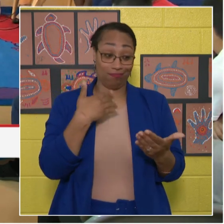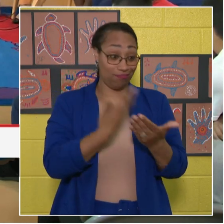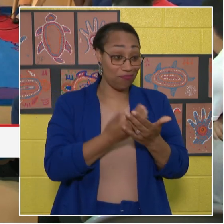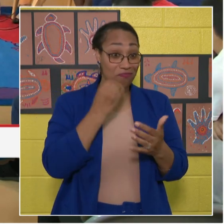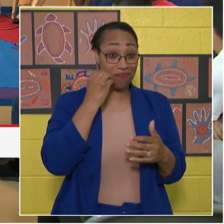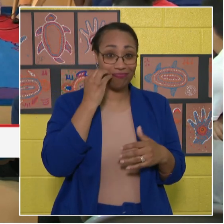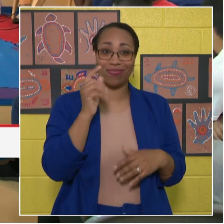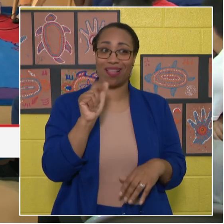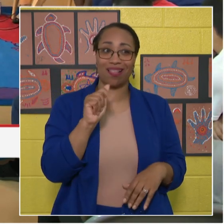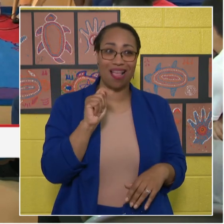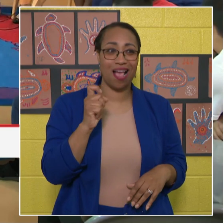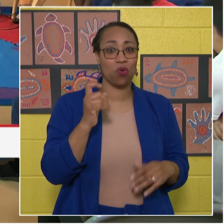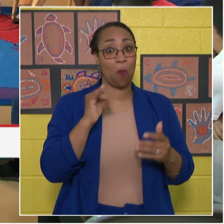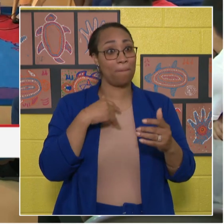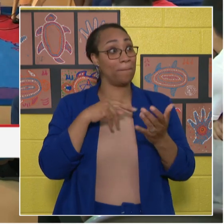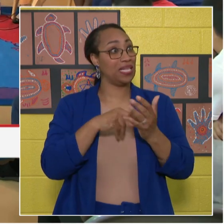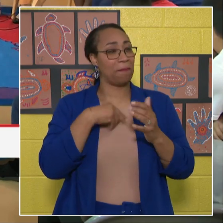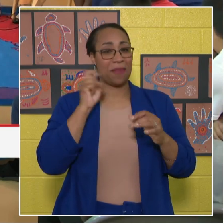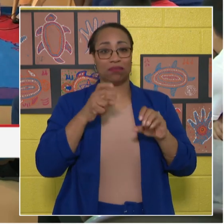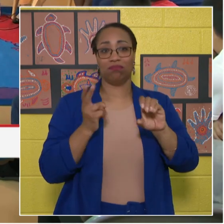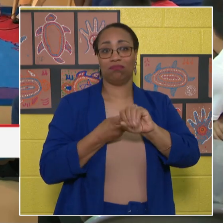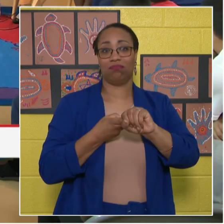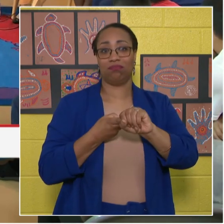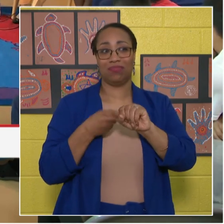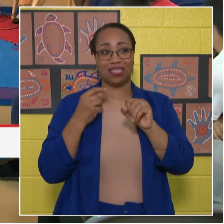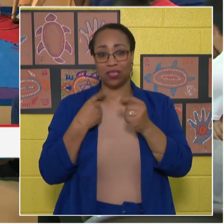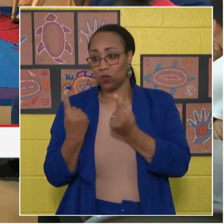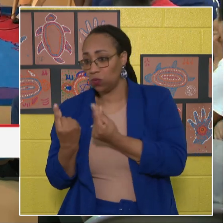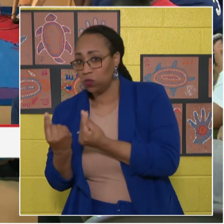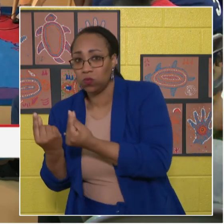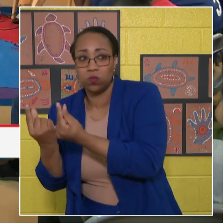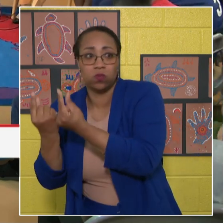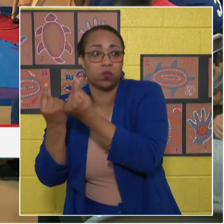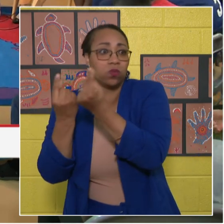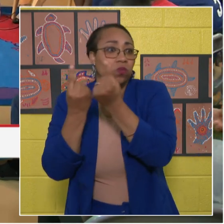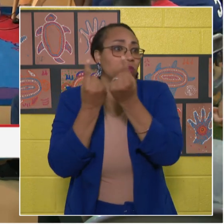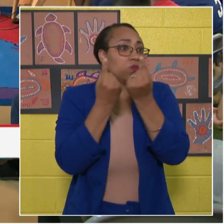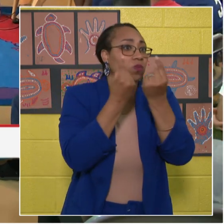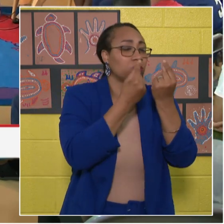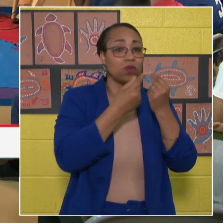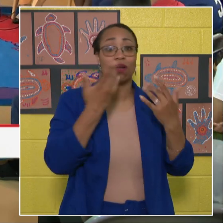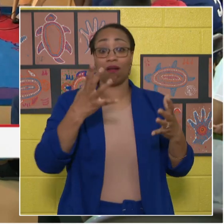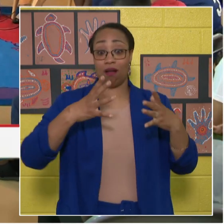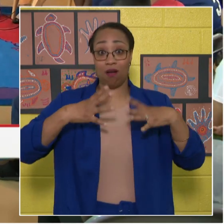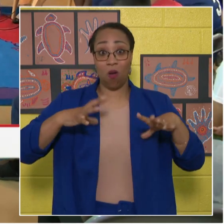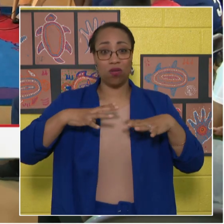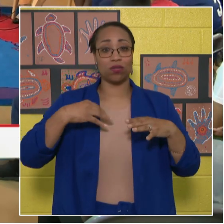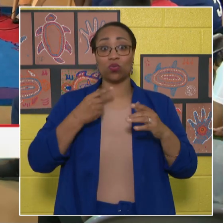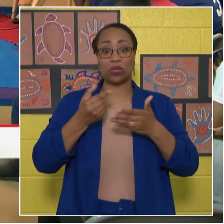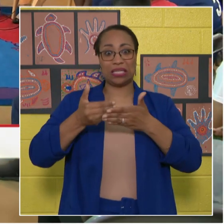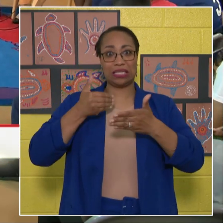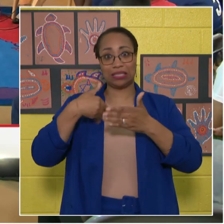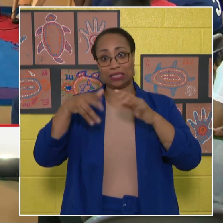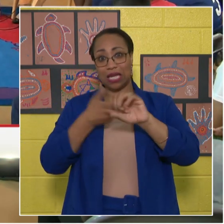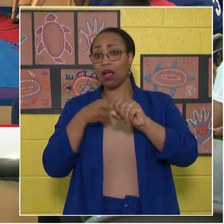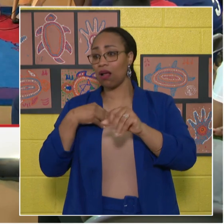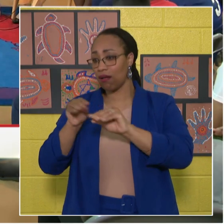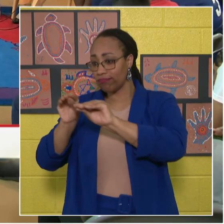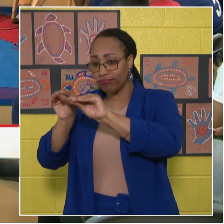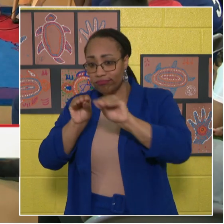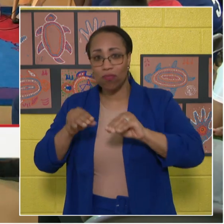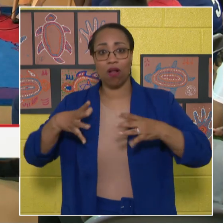up the house or organize the closets, or a lot of that has to be done in the morning. And I have to